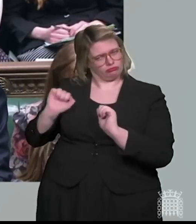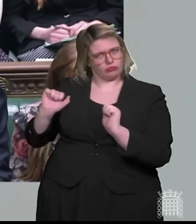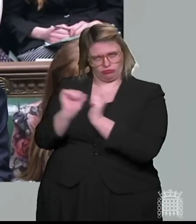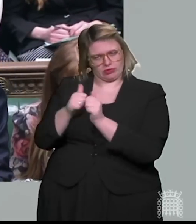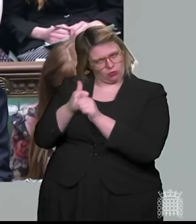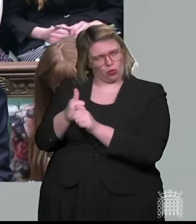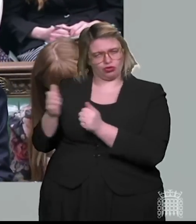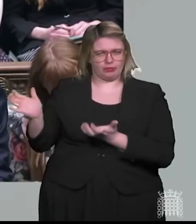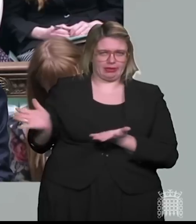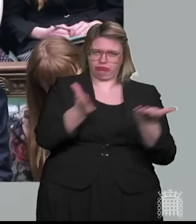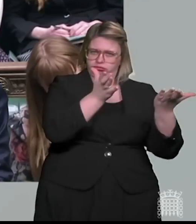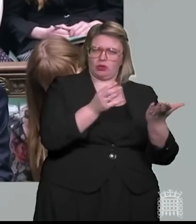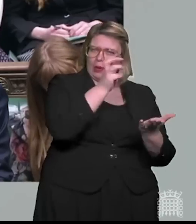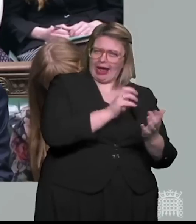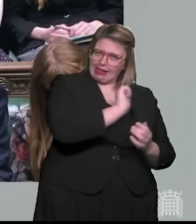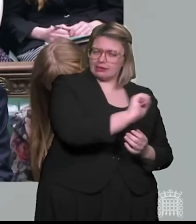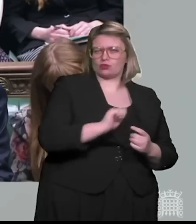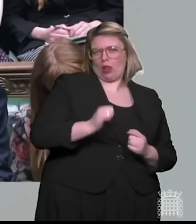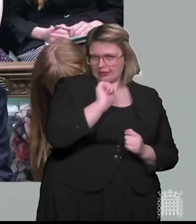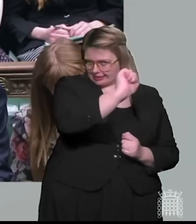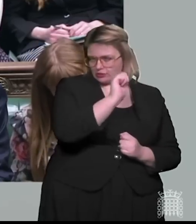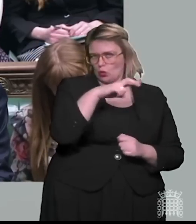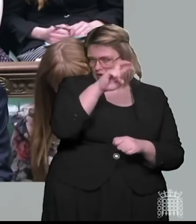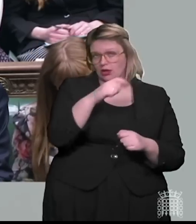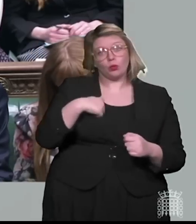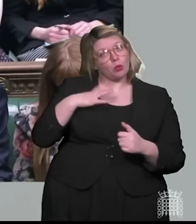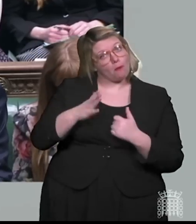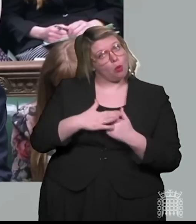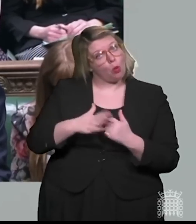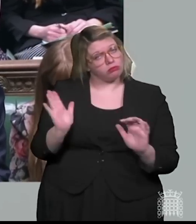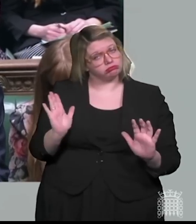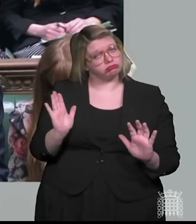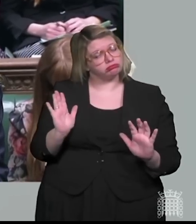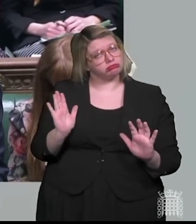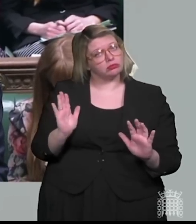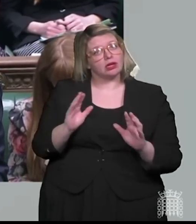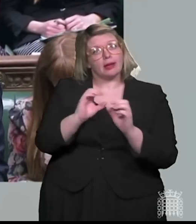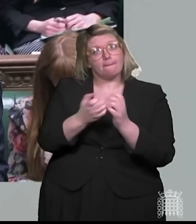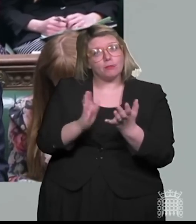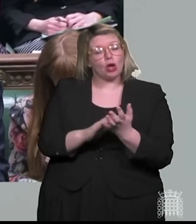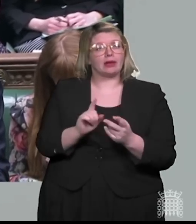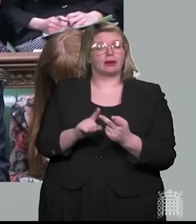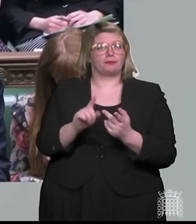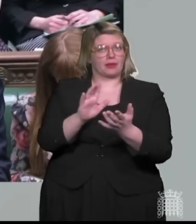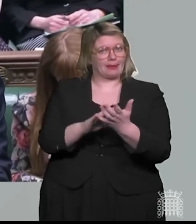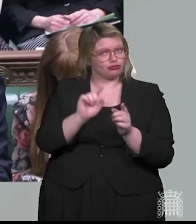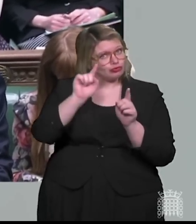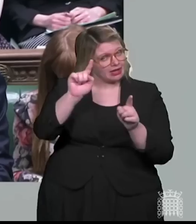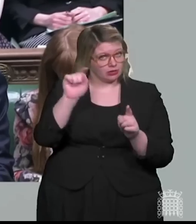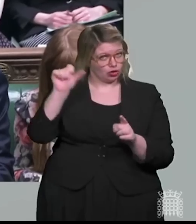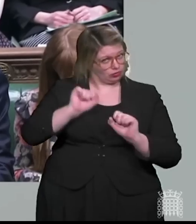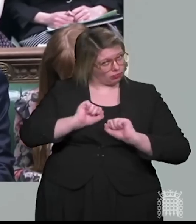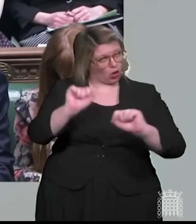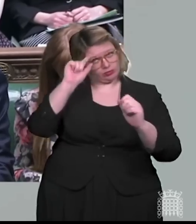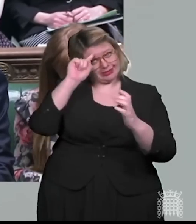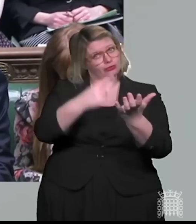the House. In fact, we want him to go further. Communities beyond Birmingham and Manchester deserve the right powers and the